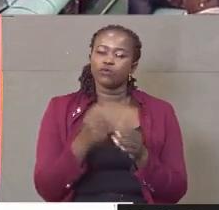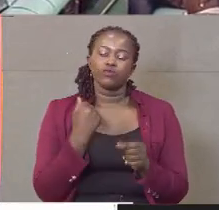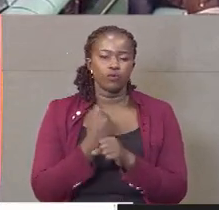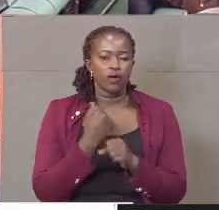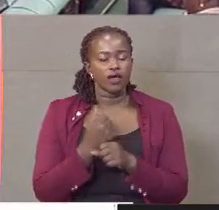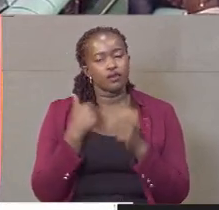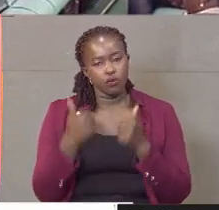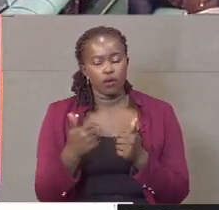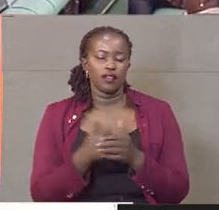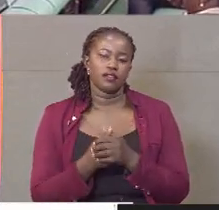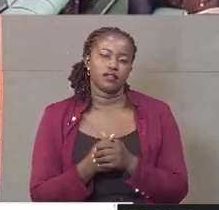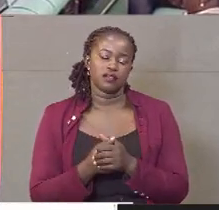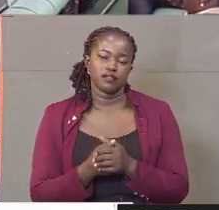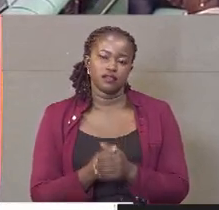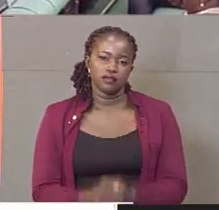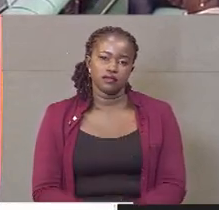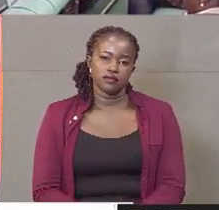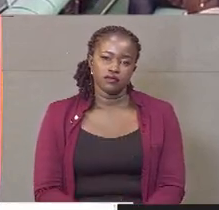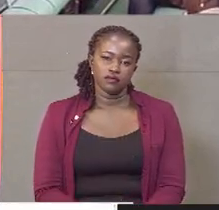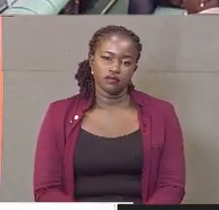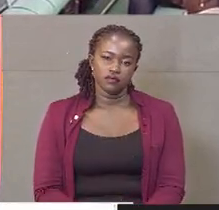And